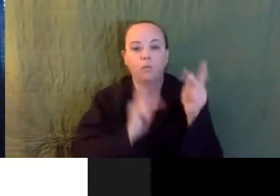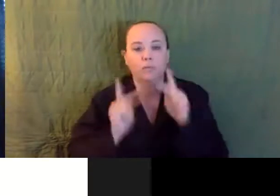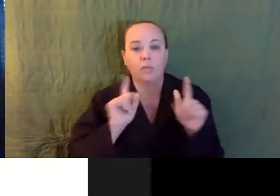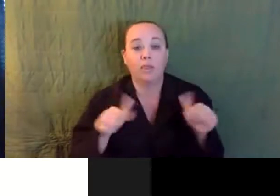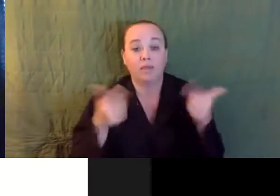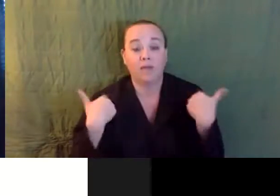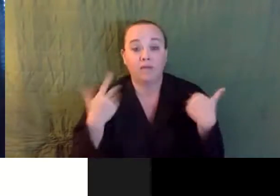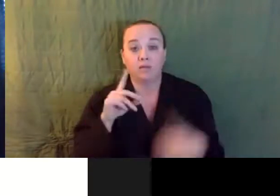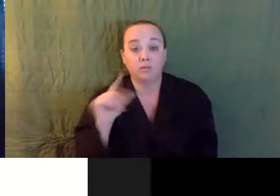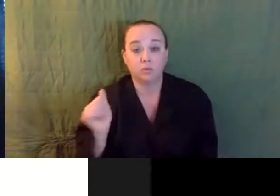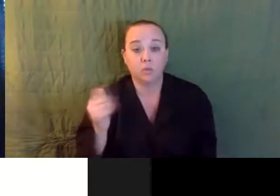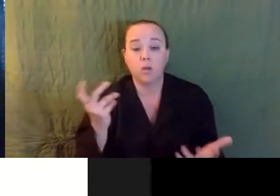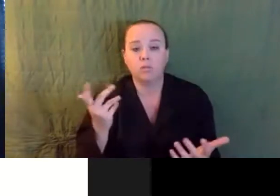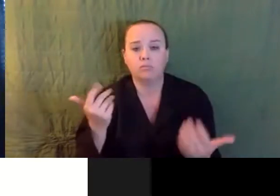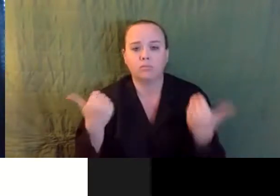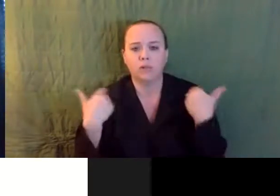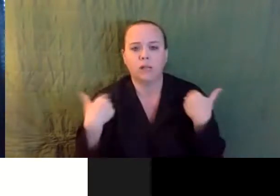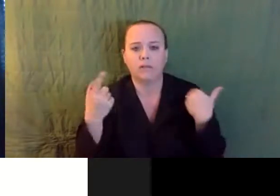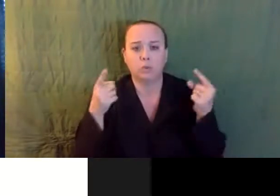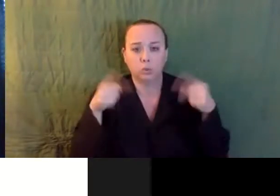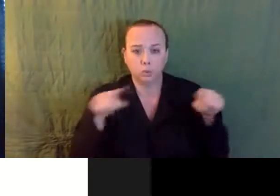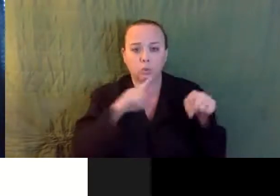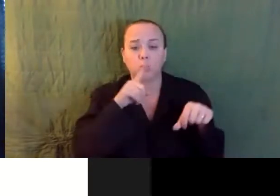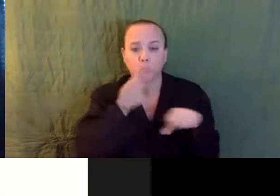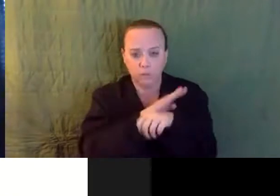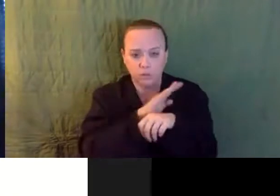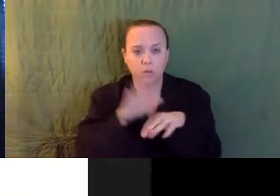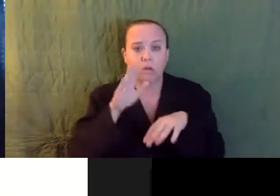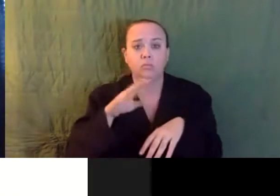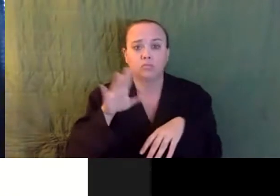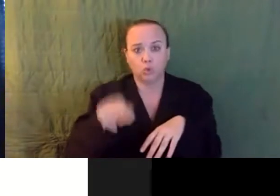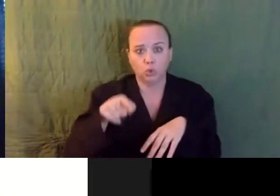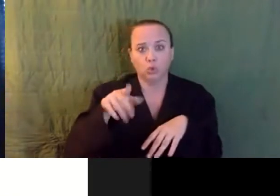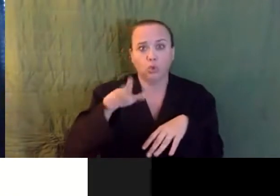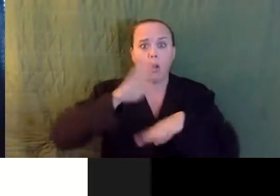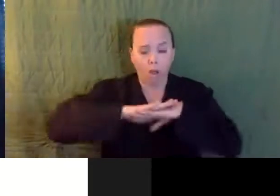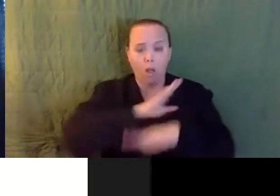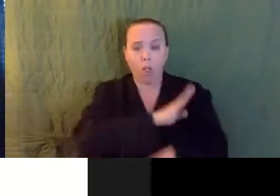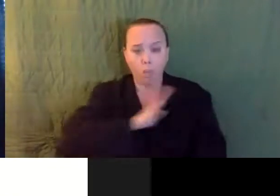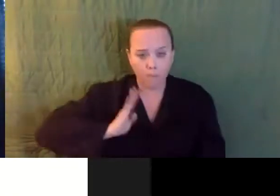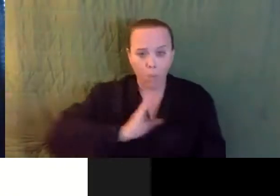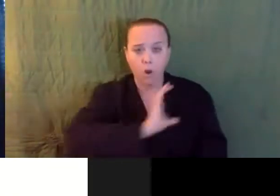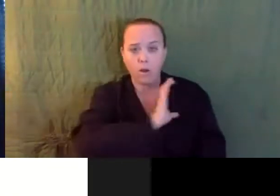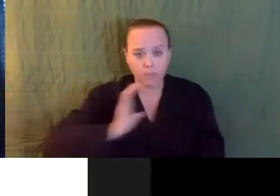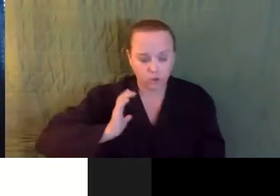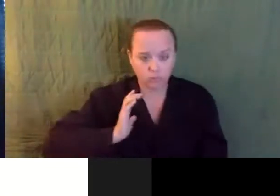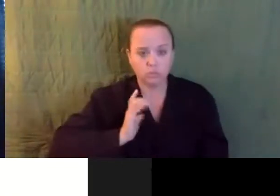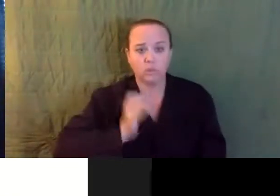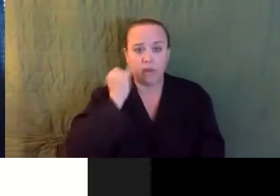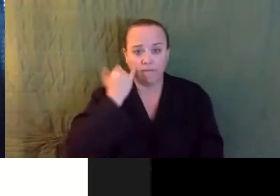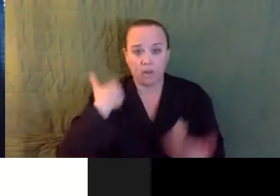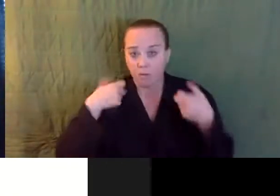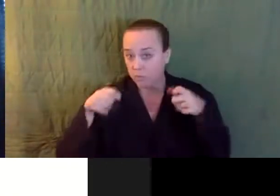with a disability is to have you actually be a voice on commissions and boards. If I have an